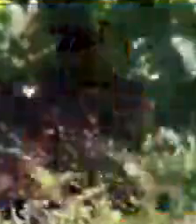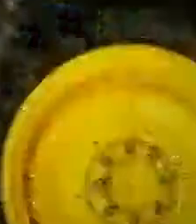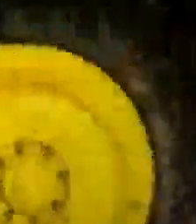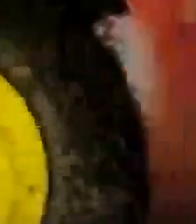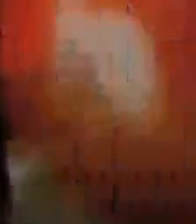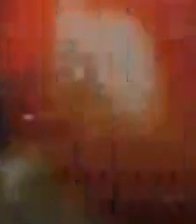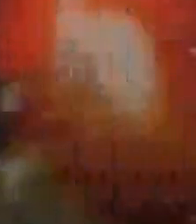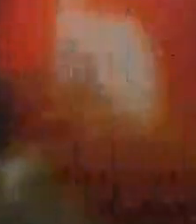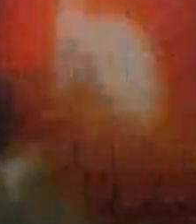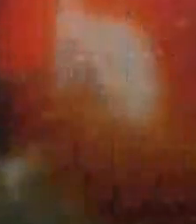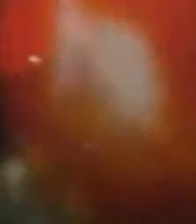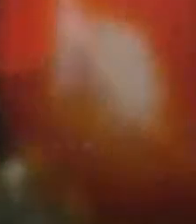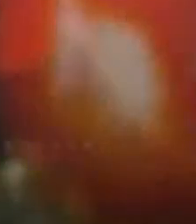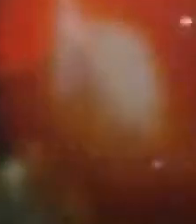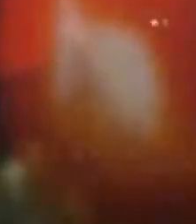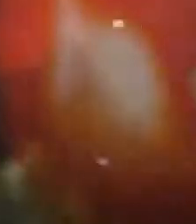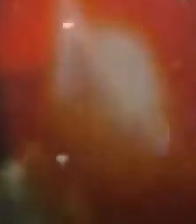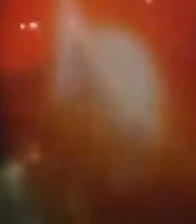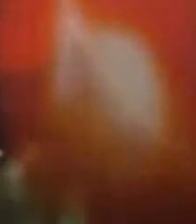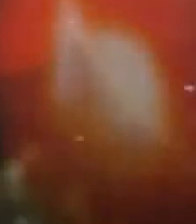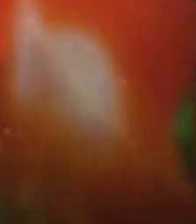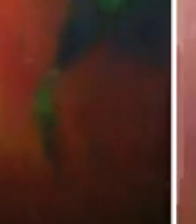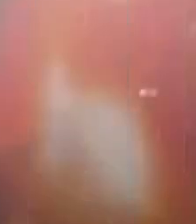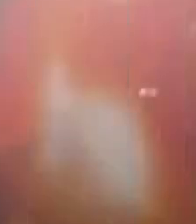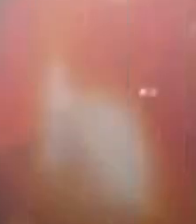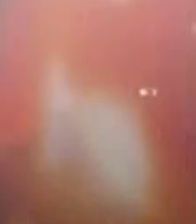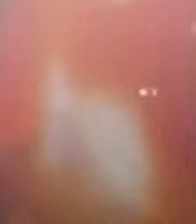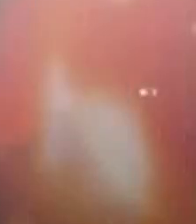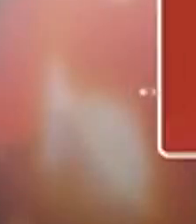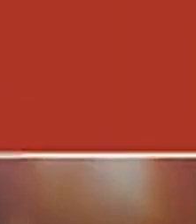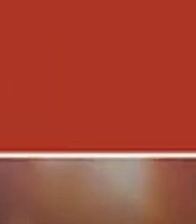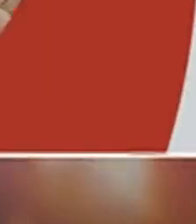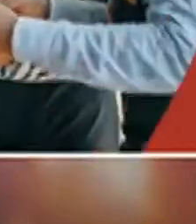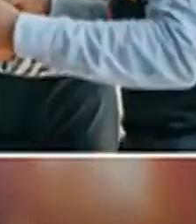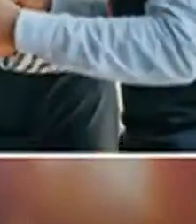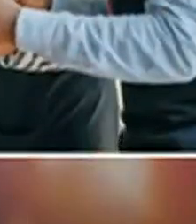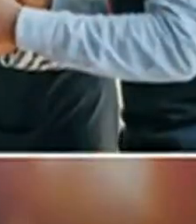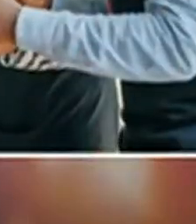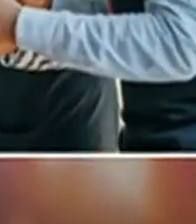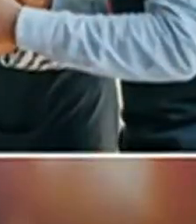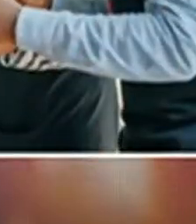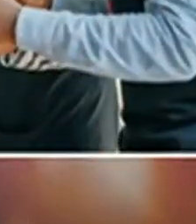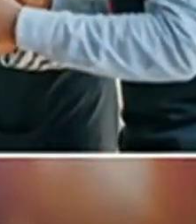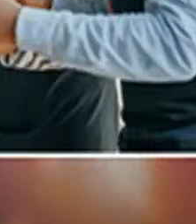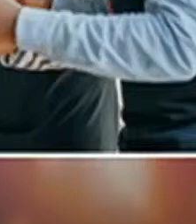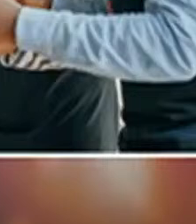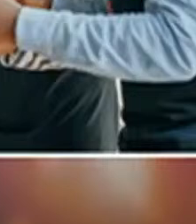Farm. Smart Farm, brought to you by Equity. No